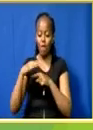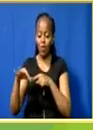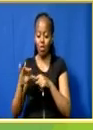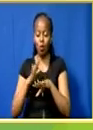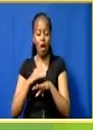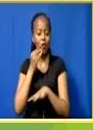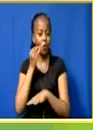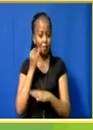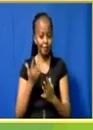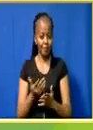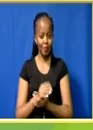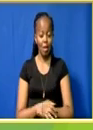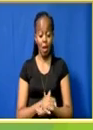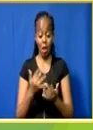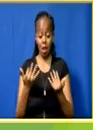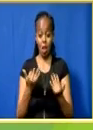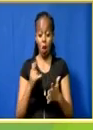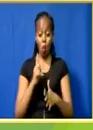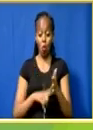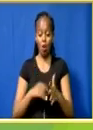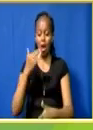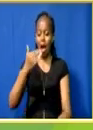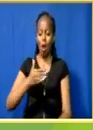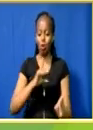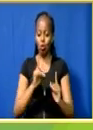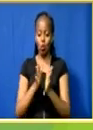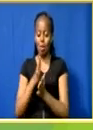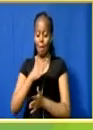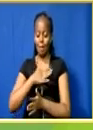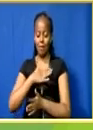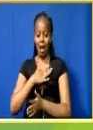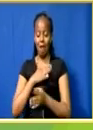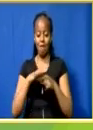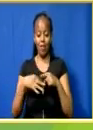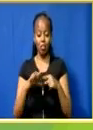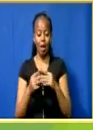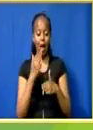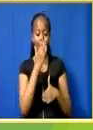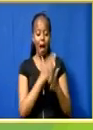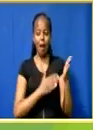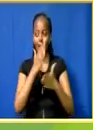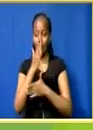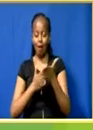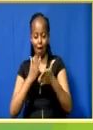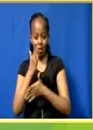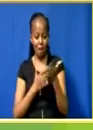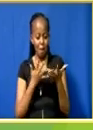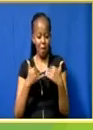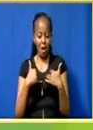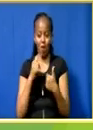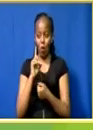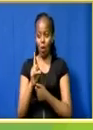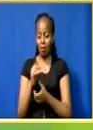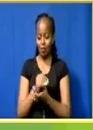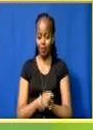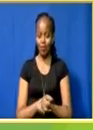home? Now, what I usually do with my vegetables, mm-hmm. I cut, could I have one kale? Yes,